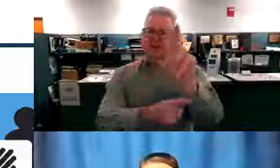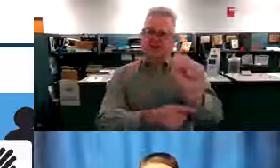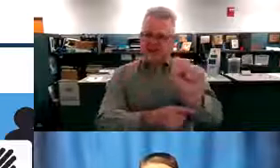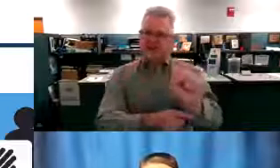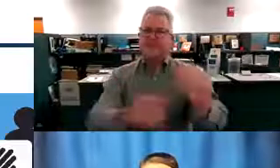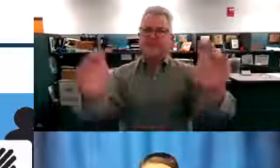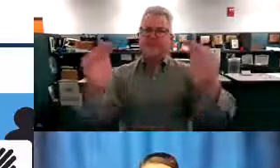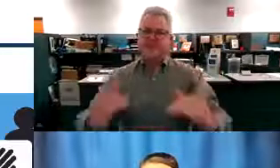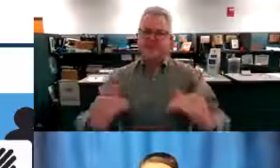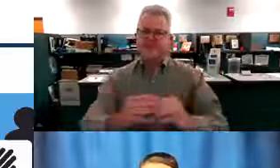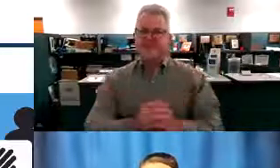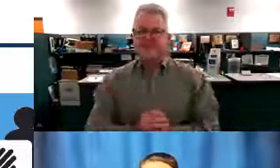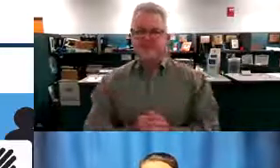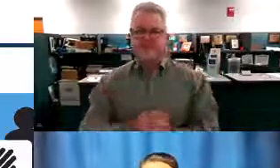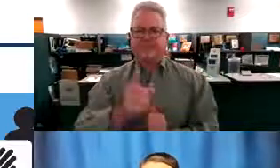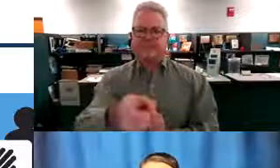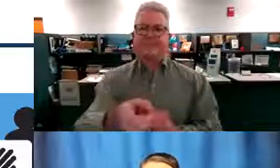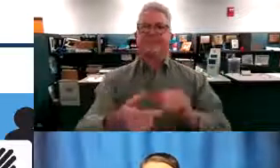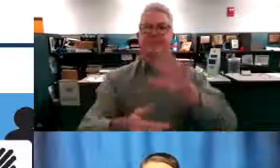been changed into